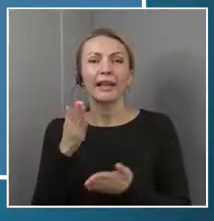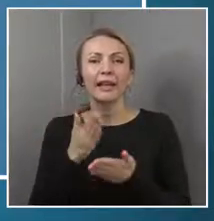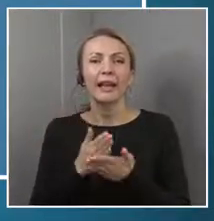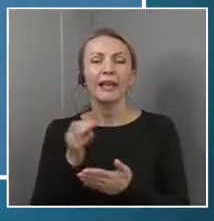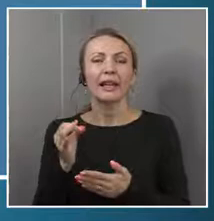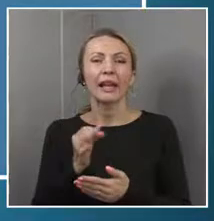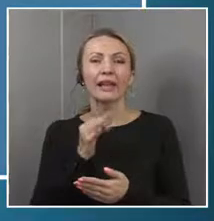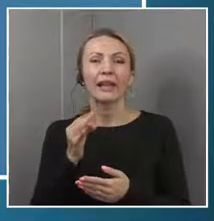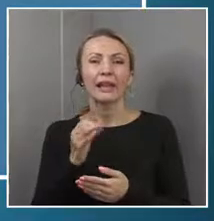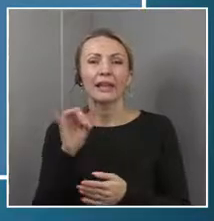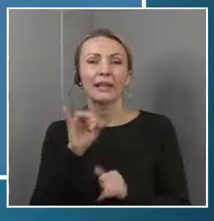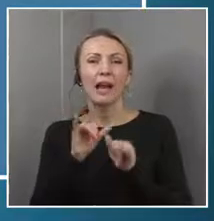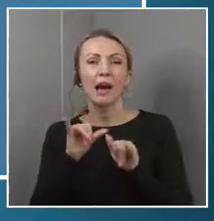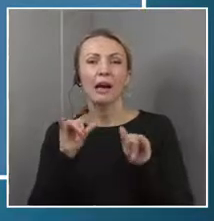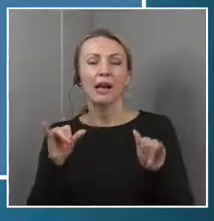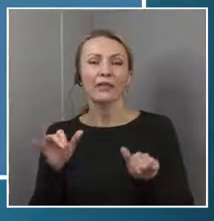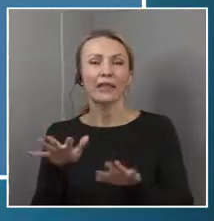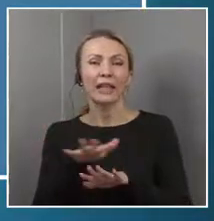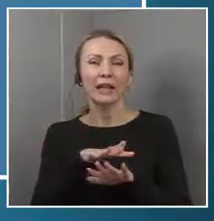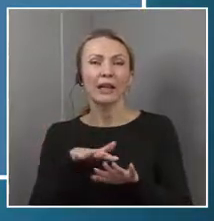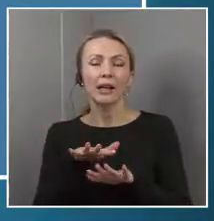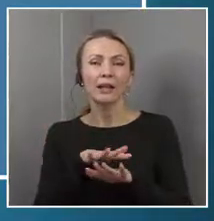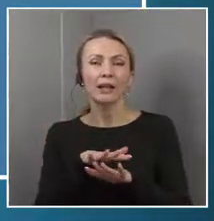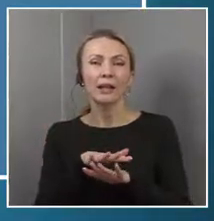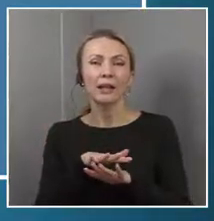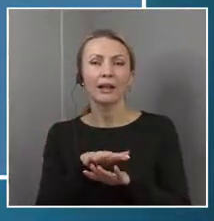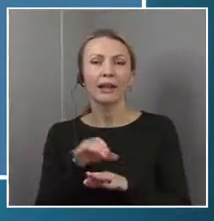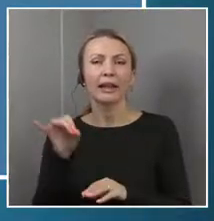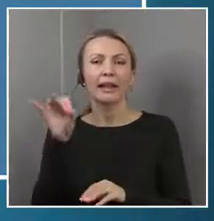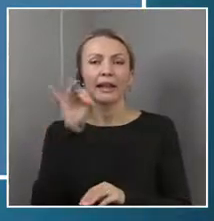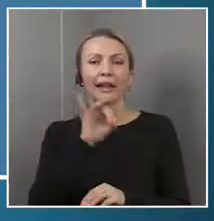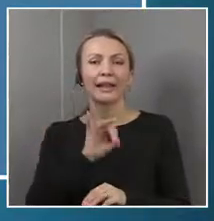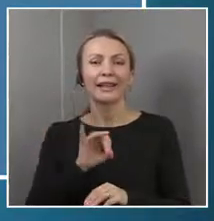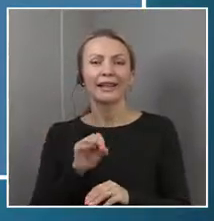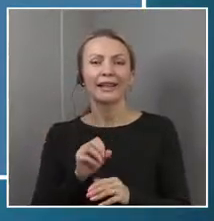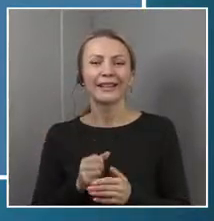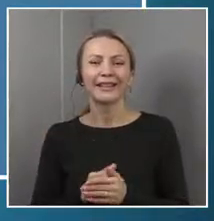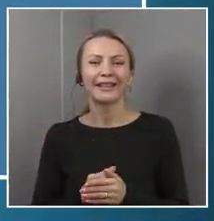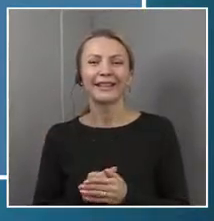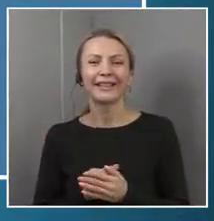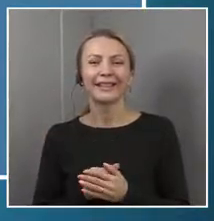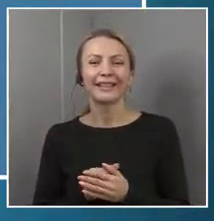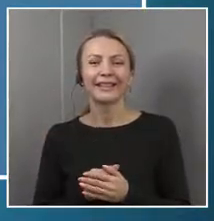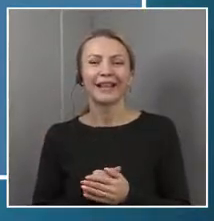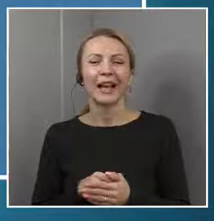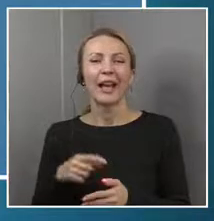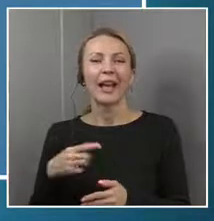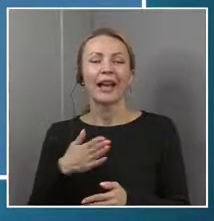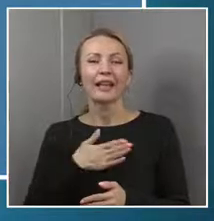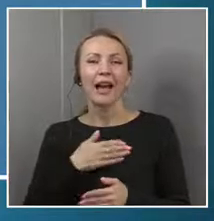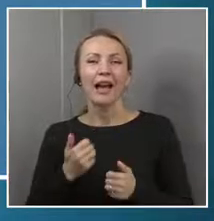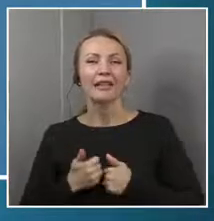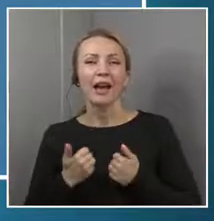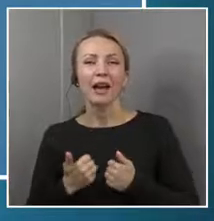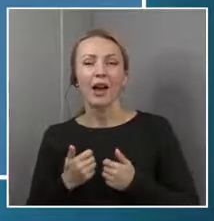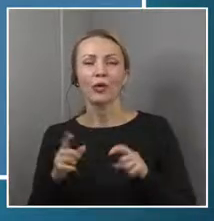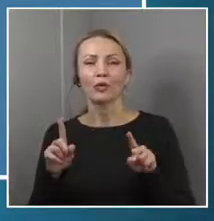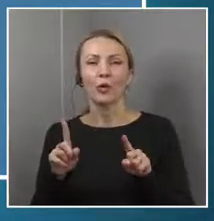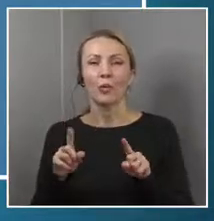towards the places where money is. And if there is no money in Russian art, there are no